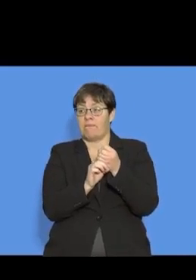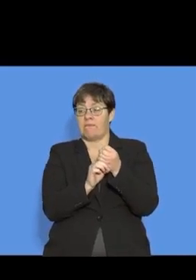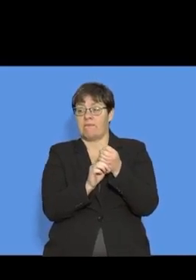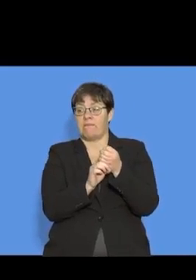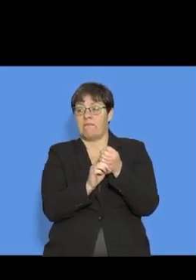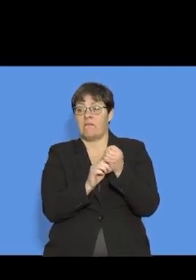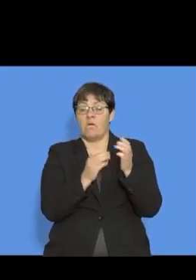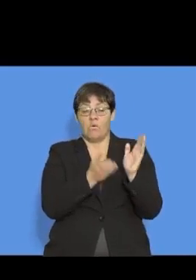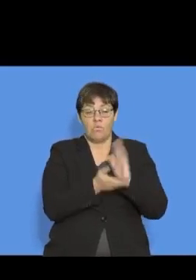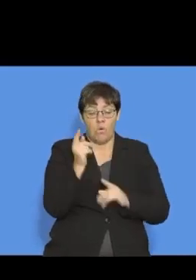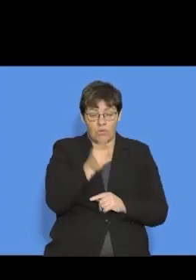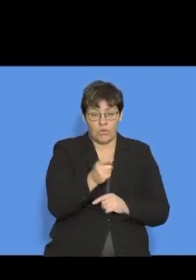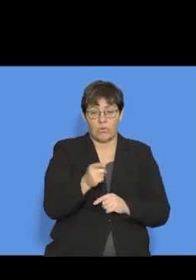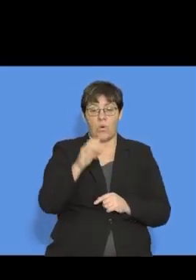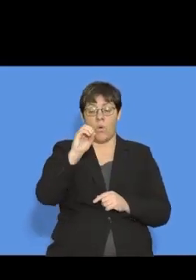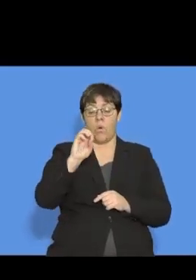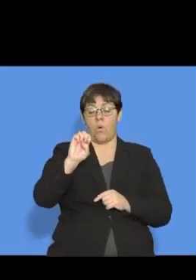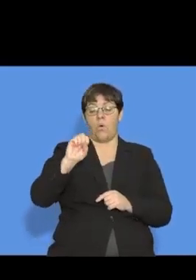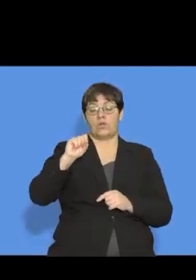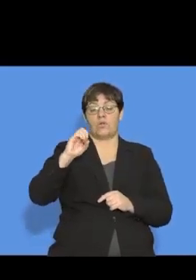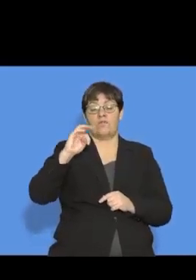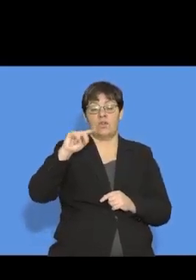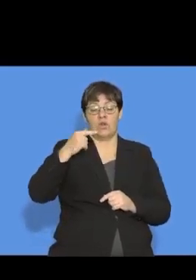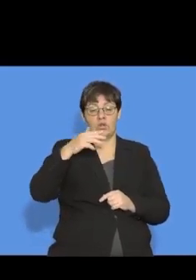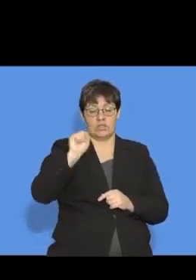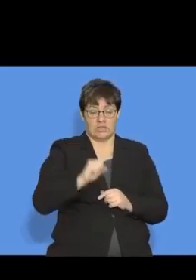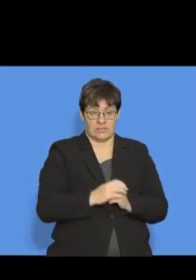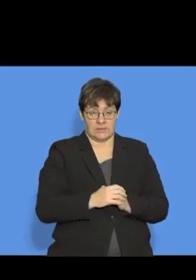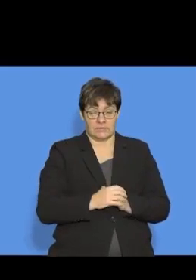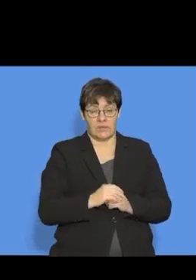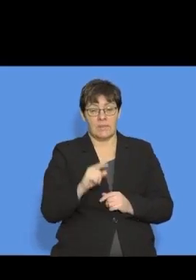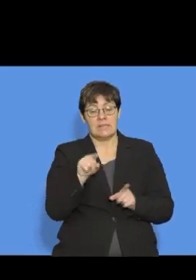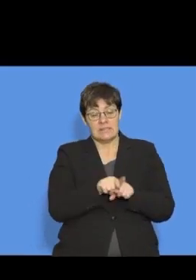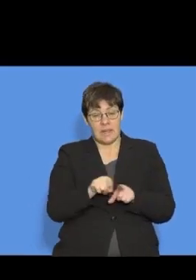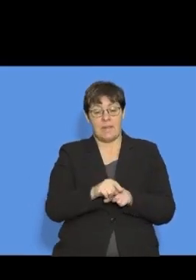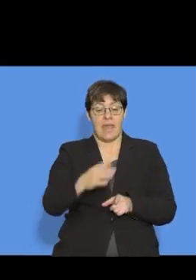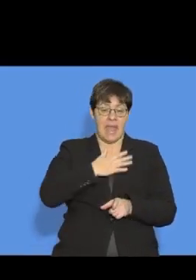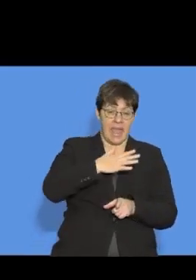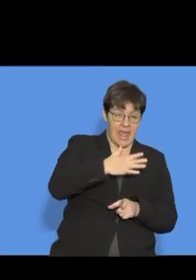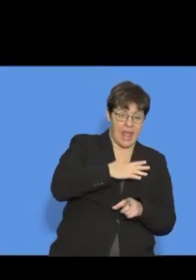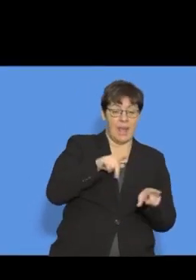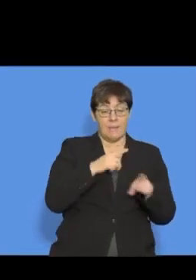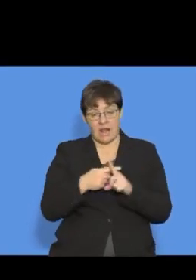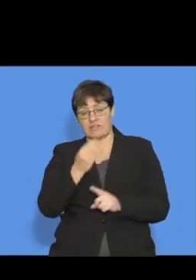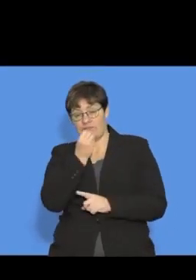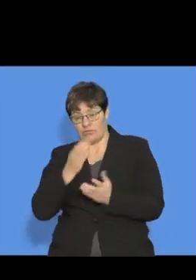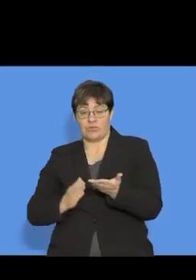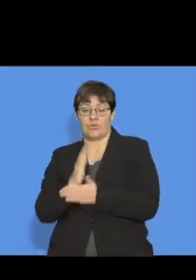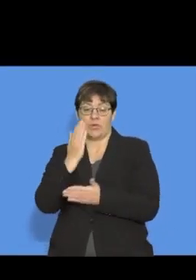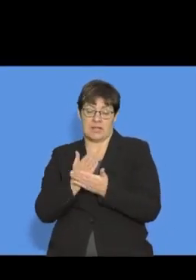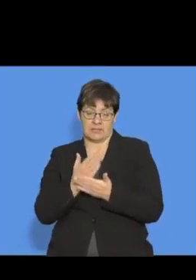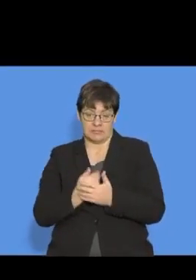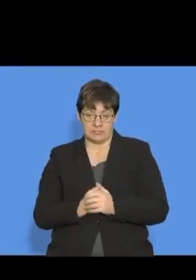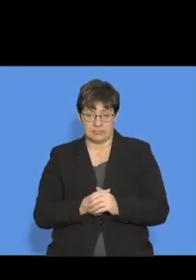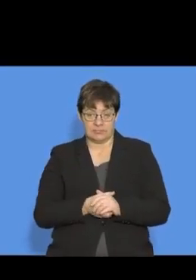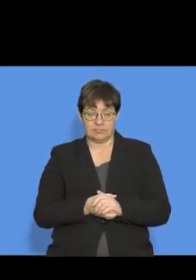to the esophagus. The pharynx is a common tube that allows for air along with food to pass